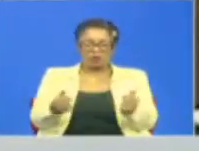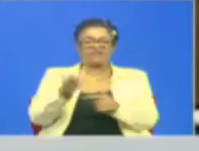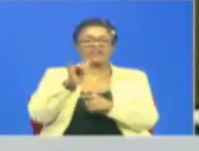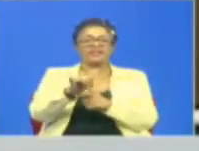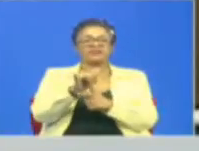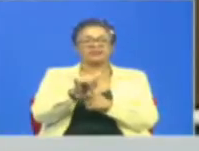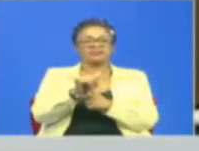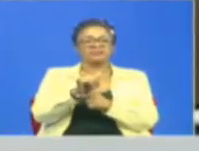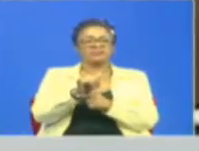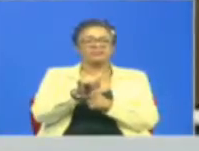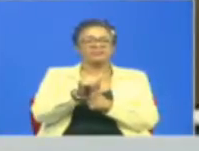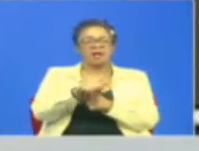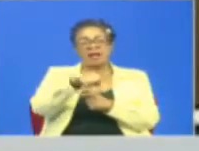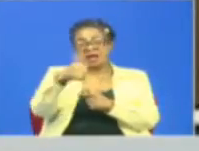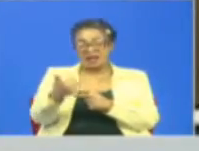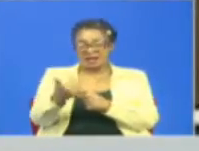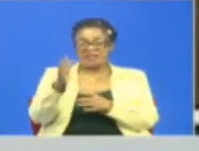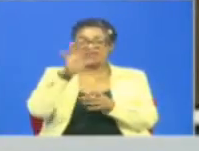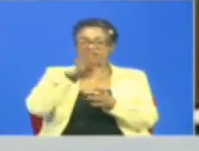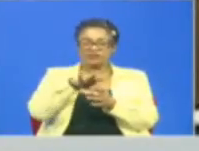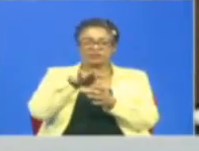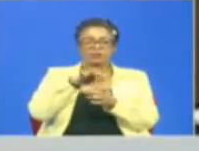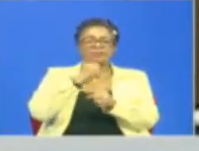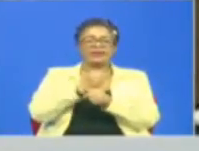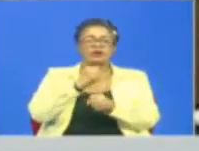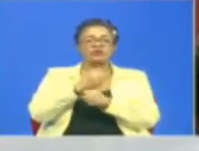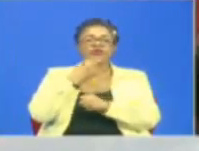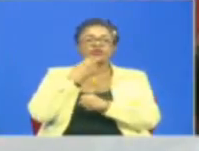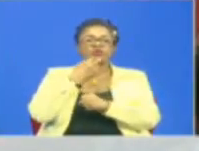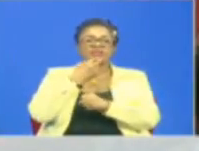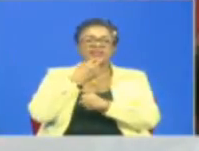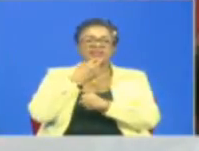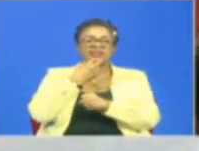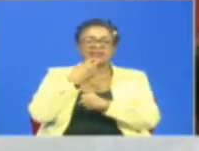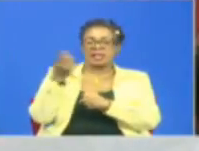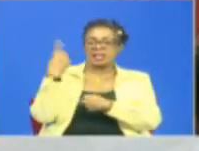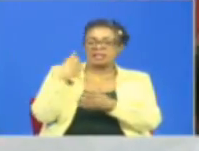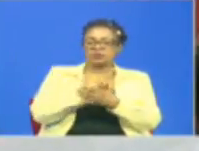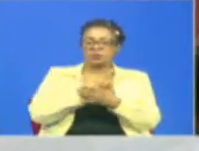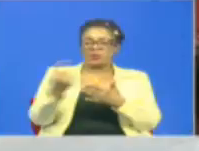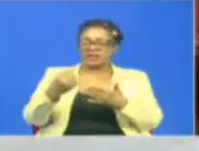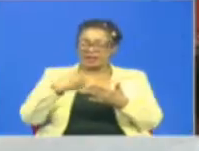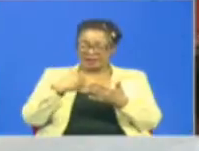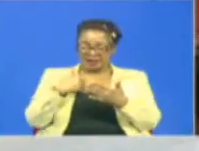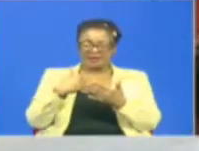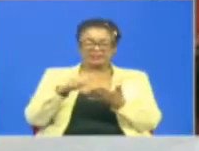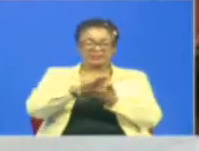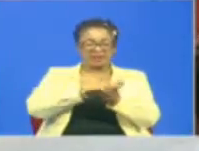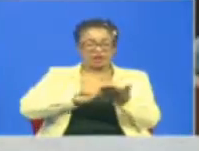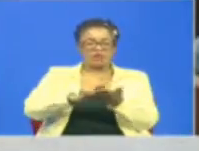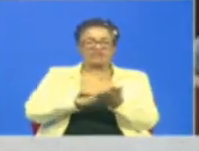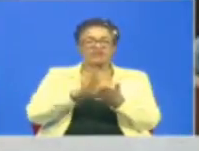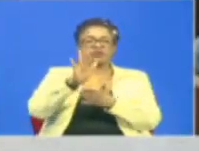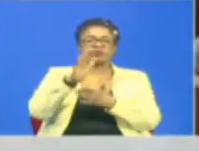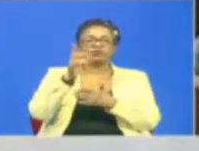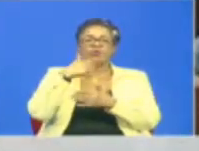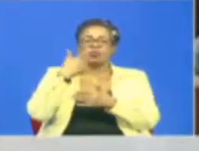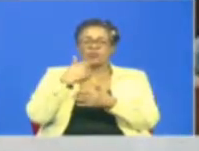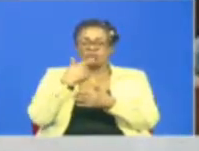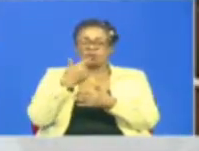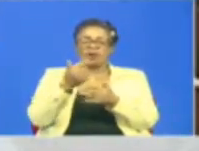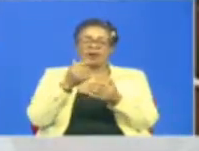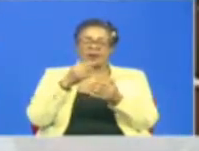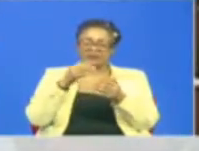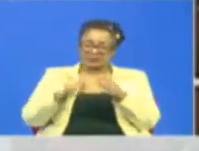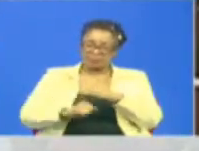neno. Another round of voting will be held Tuesday, with last week having set the ground for those for and those against.